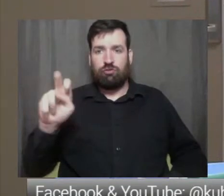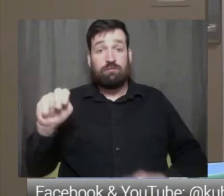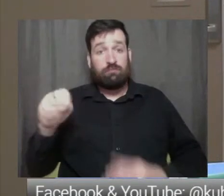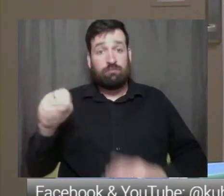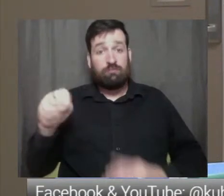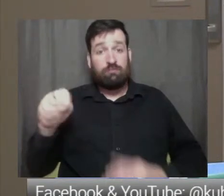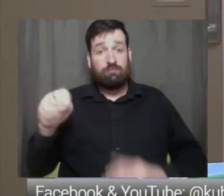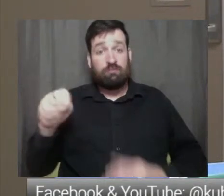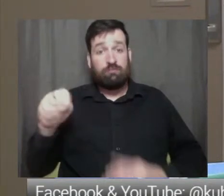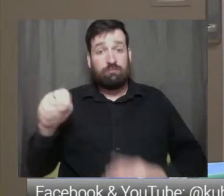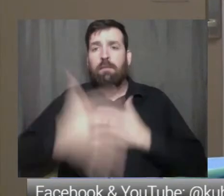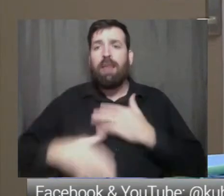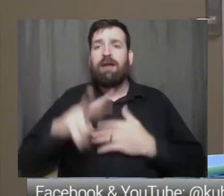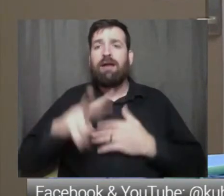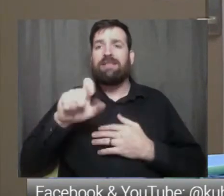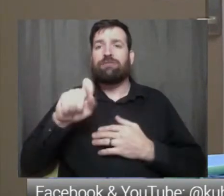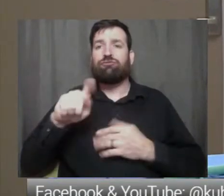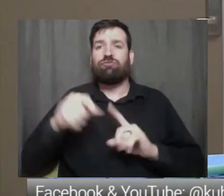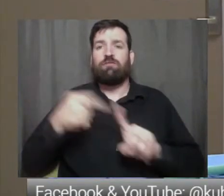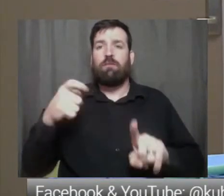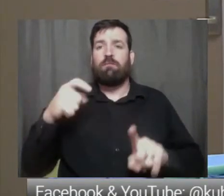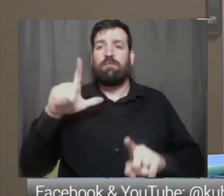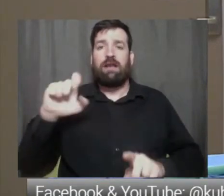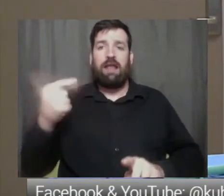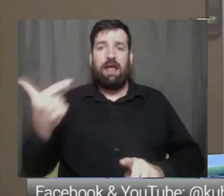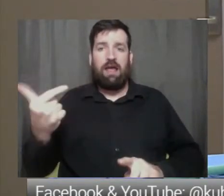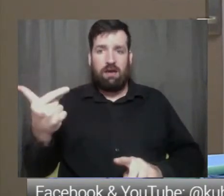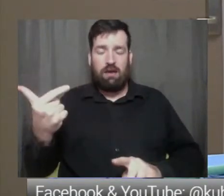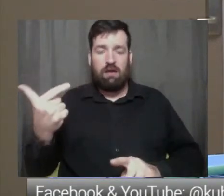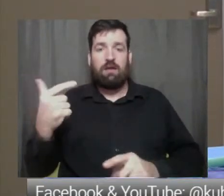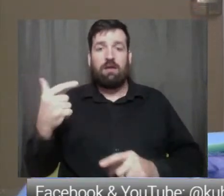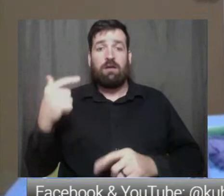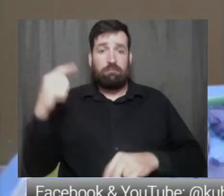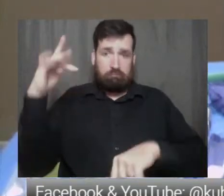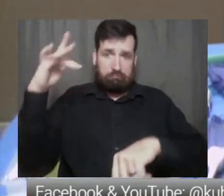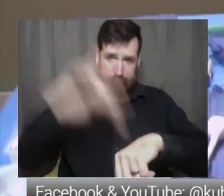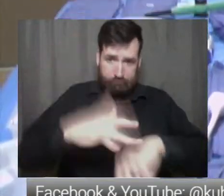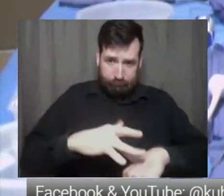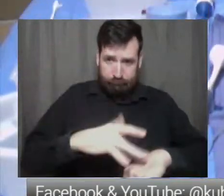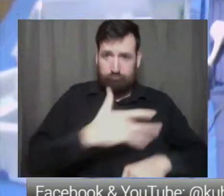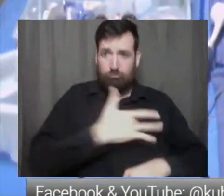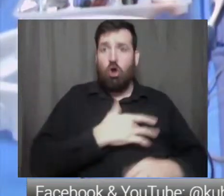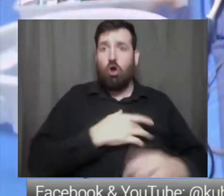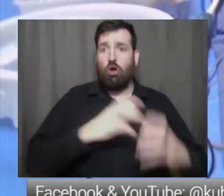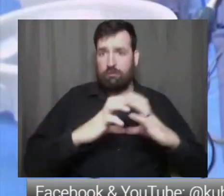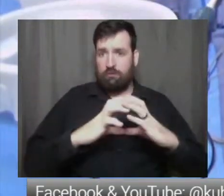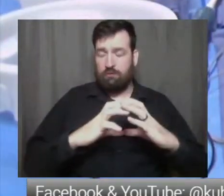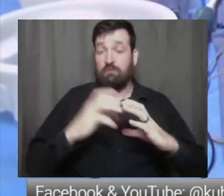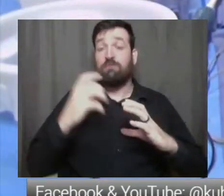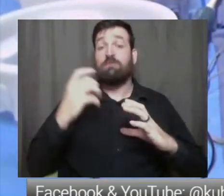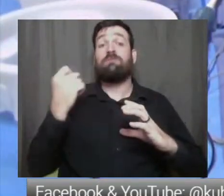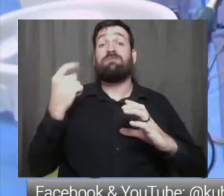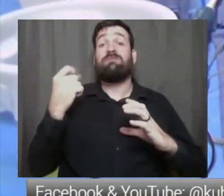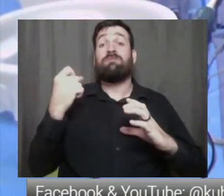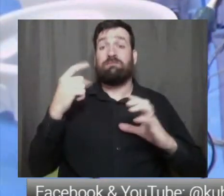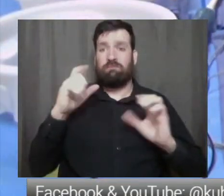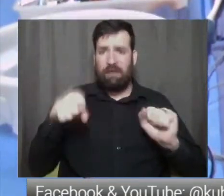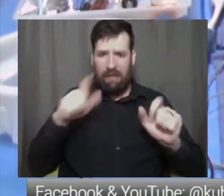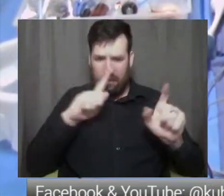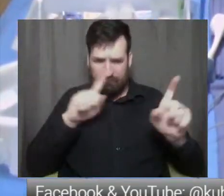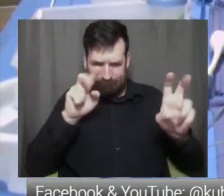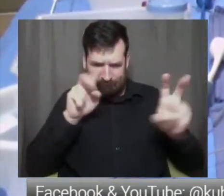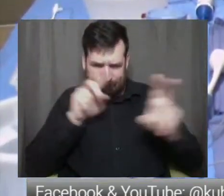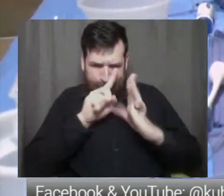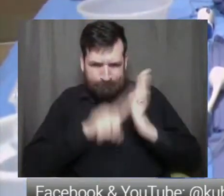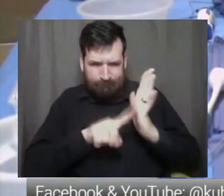leg and gain access to the inner aspect of the heart. And when we do that, we can map the abnormal signals within the heart. So